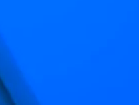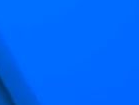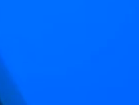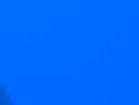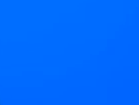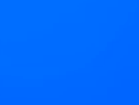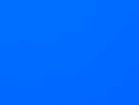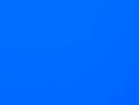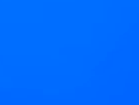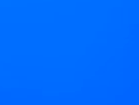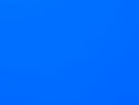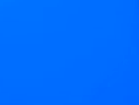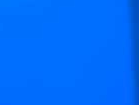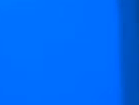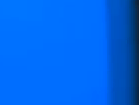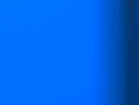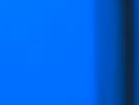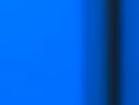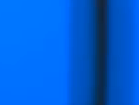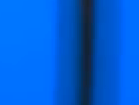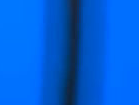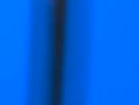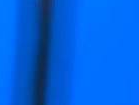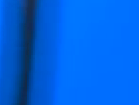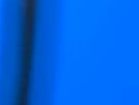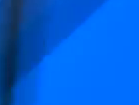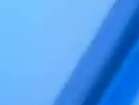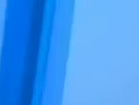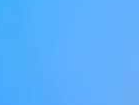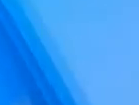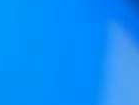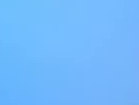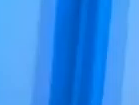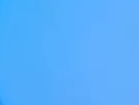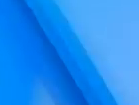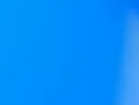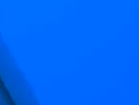return. This is ZNS Total Sports.